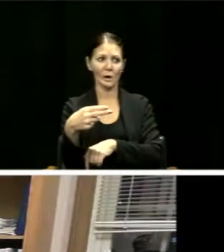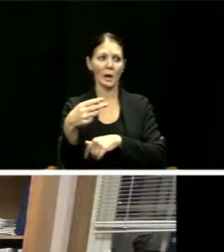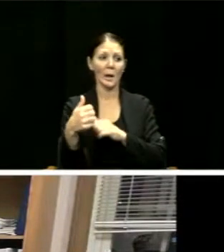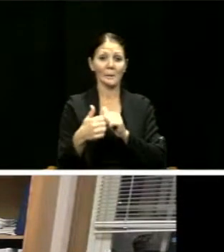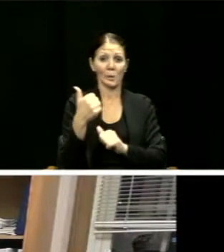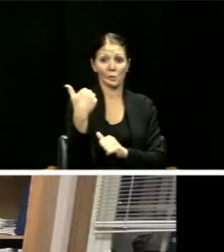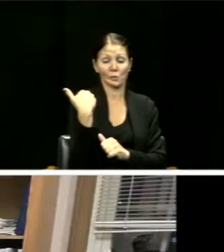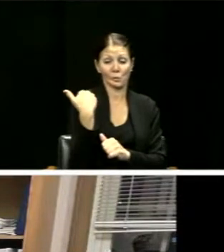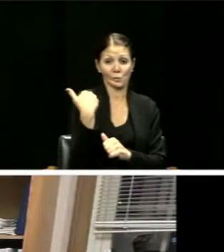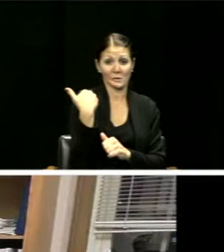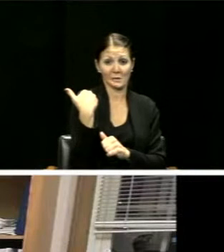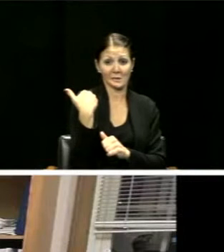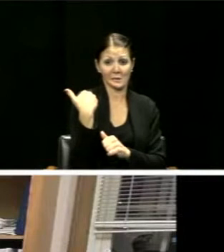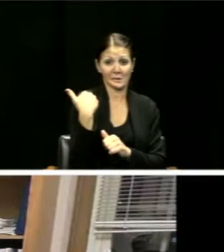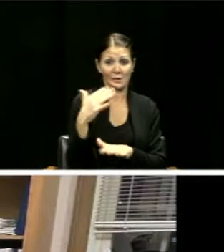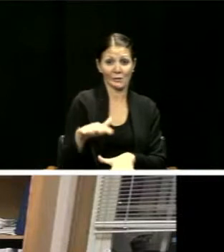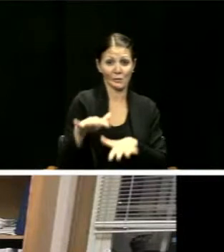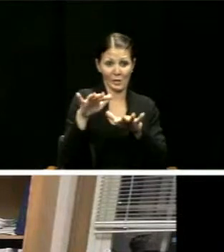recent flood event,